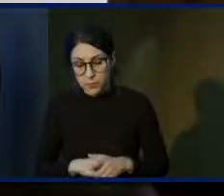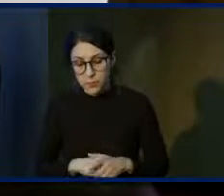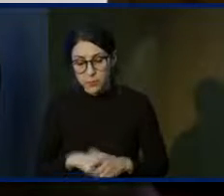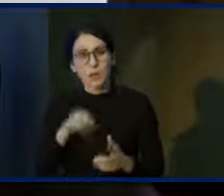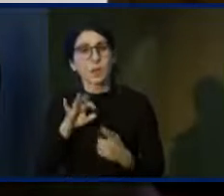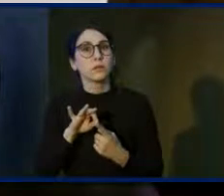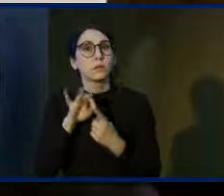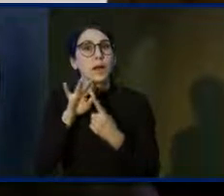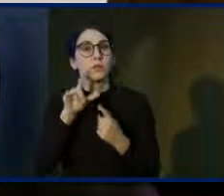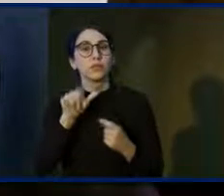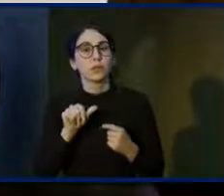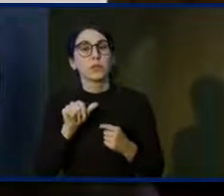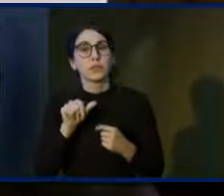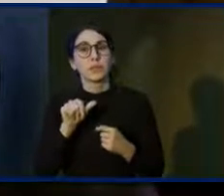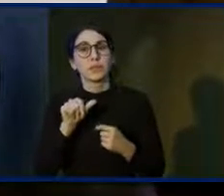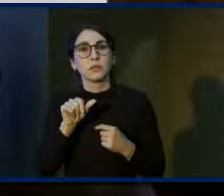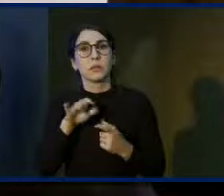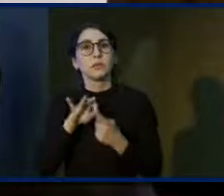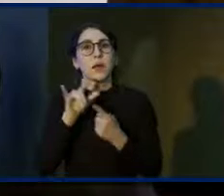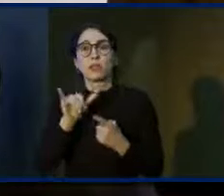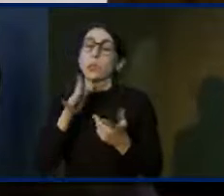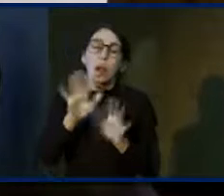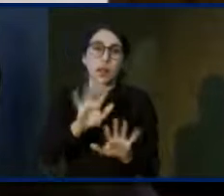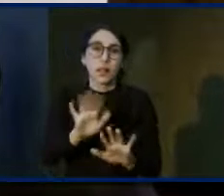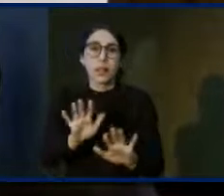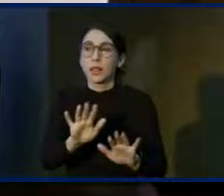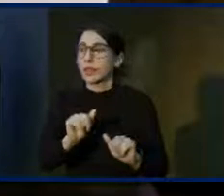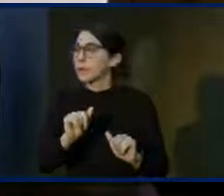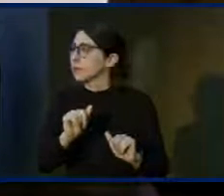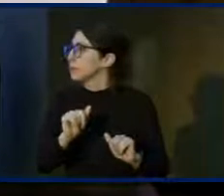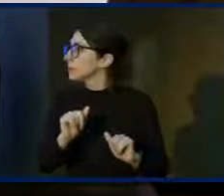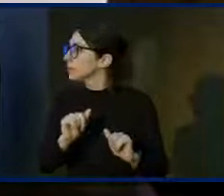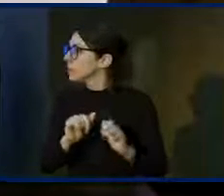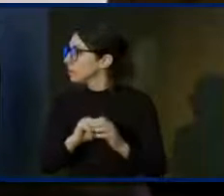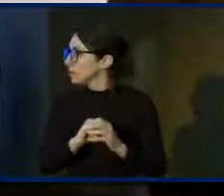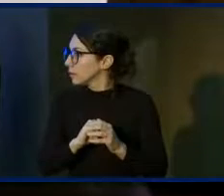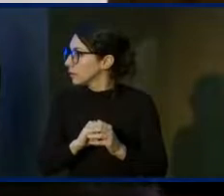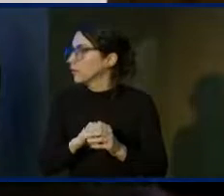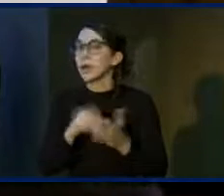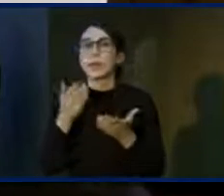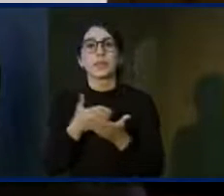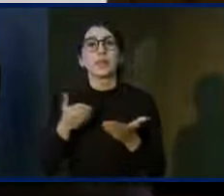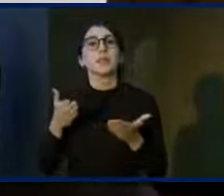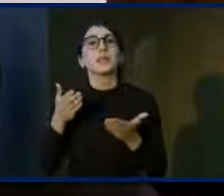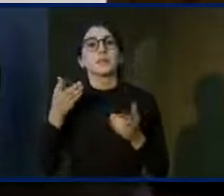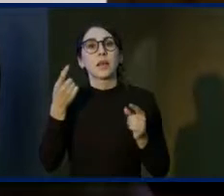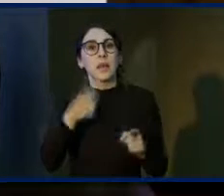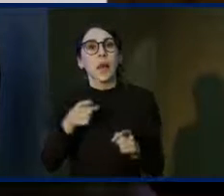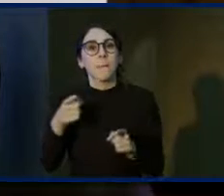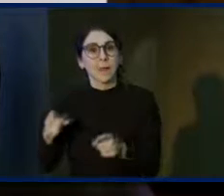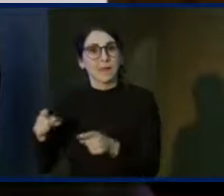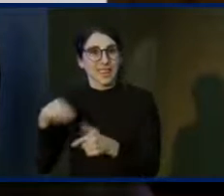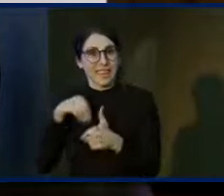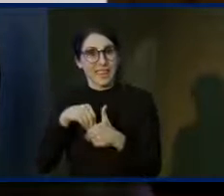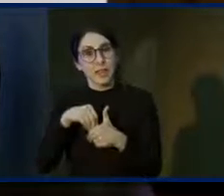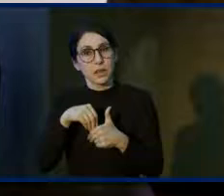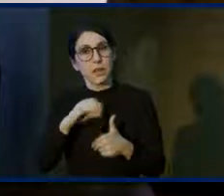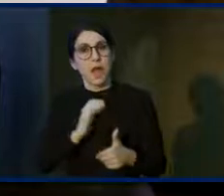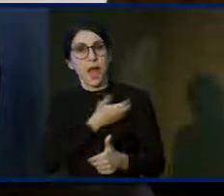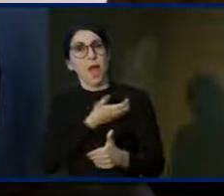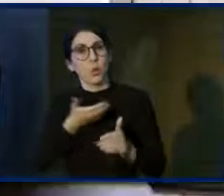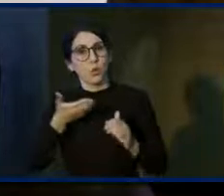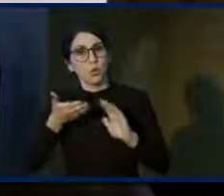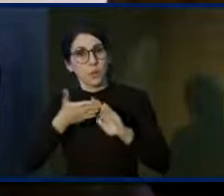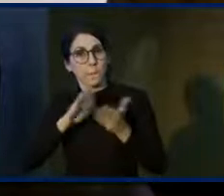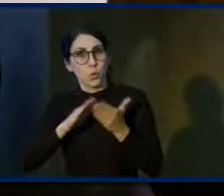especially African American, well, actually men of color, things that are taking place in our communities throughout the